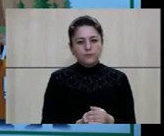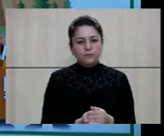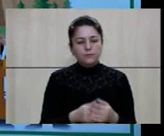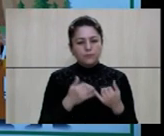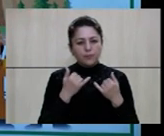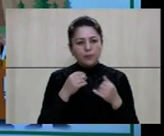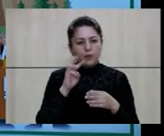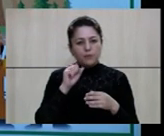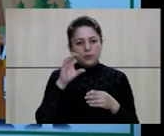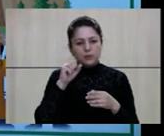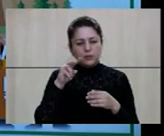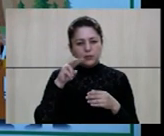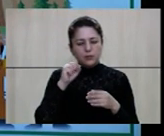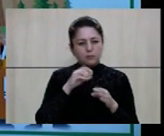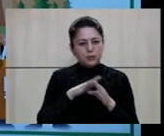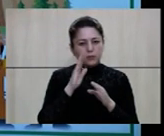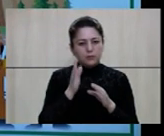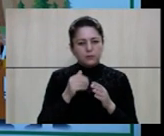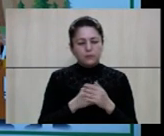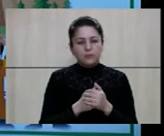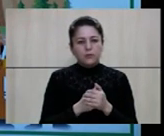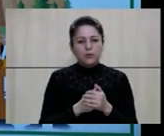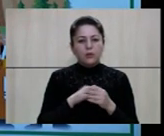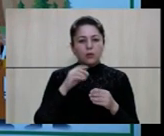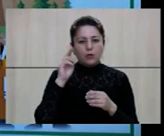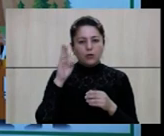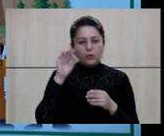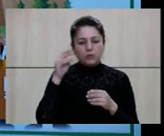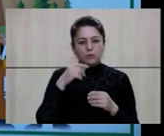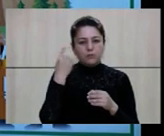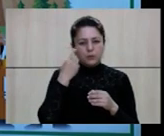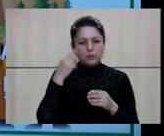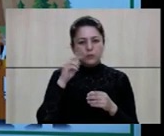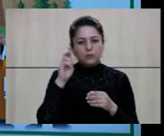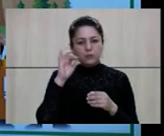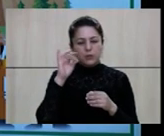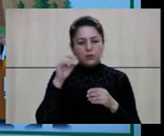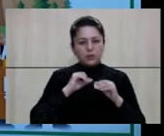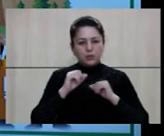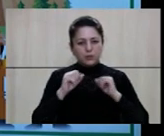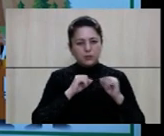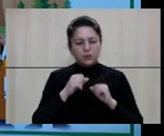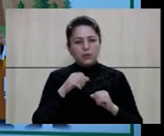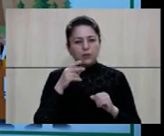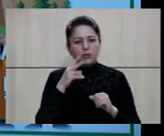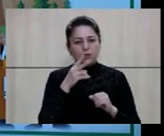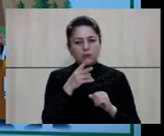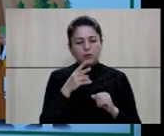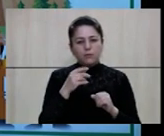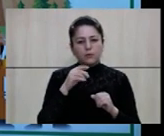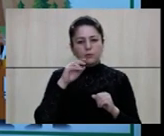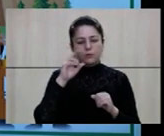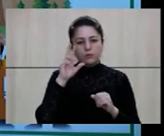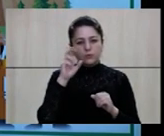Endi esa masalalarga o'tamiz. Konchilarning 1-brigadasi 2302 butun 13